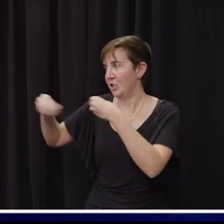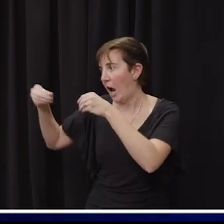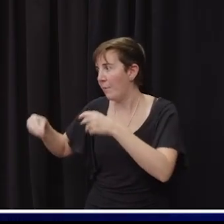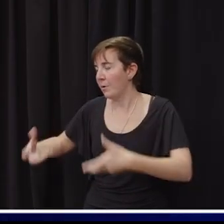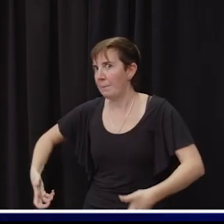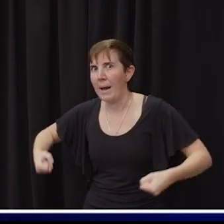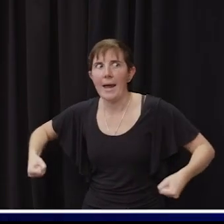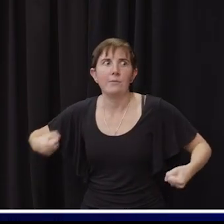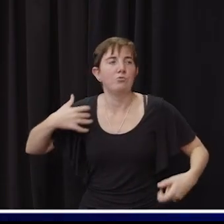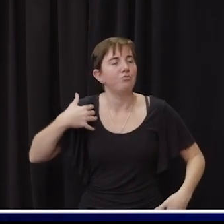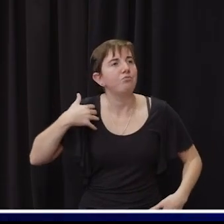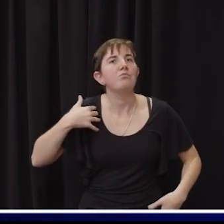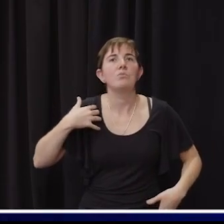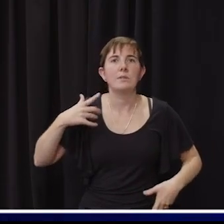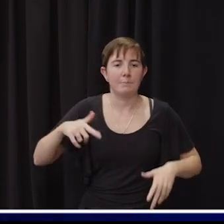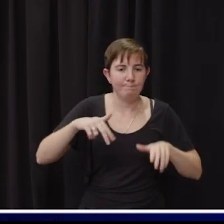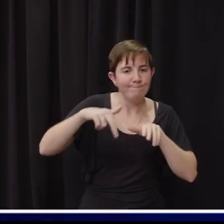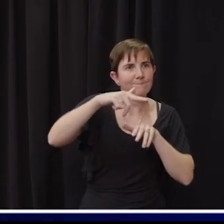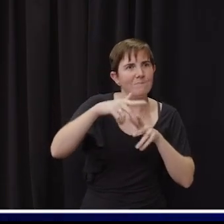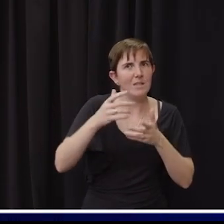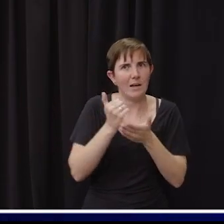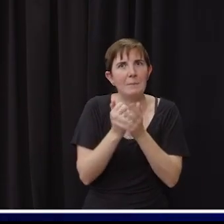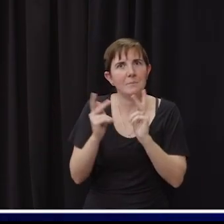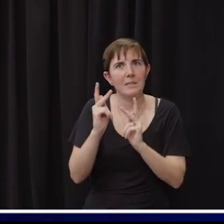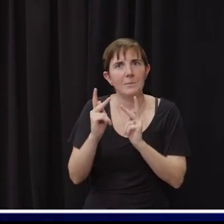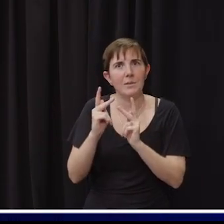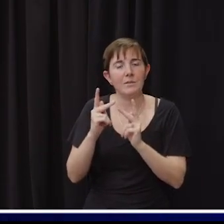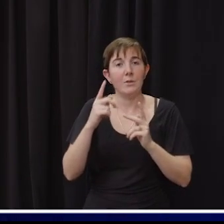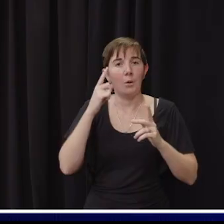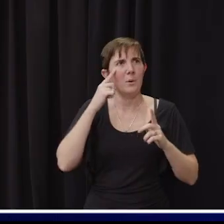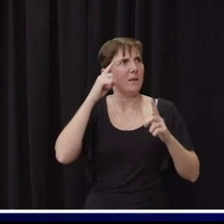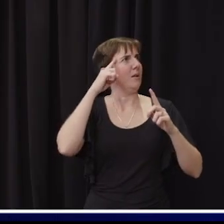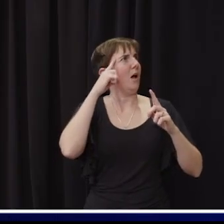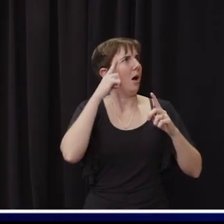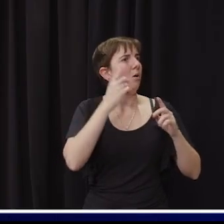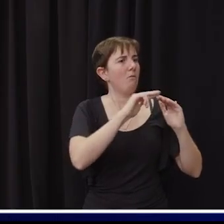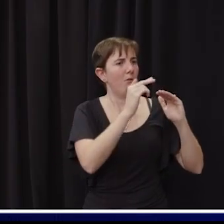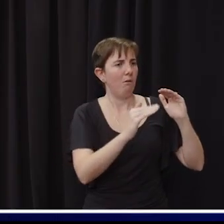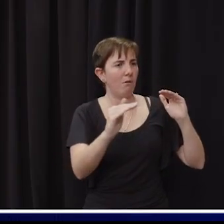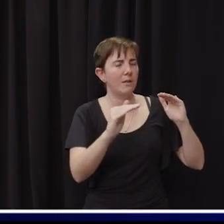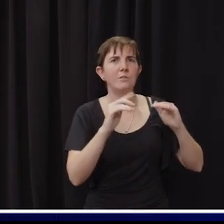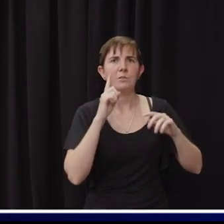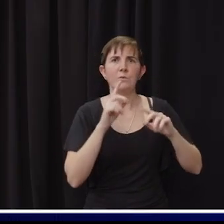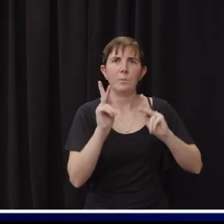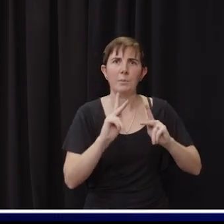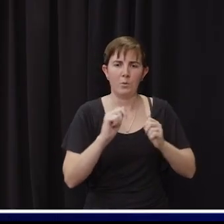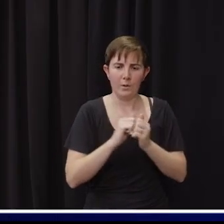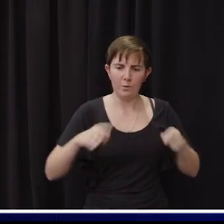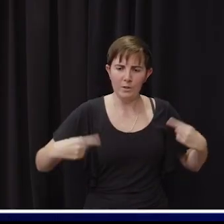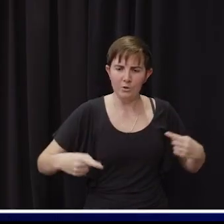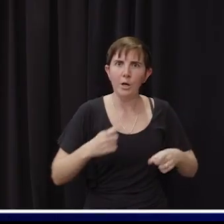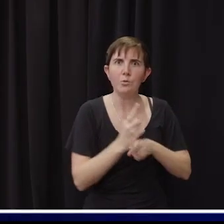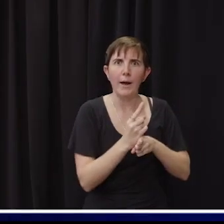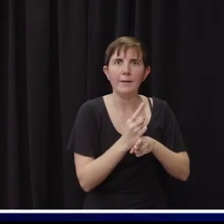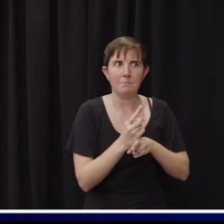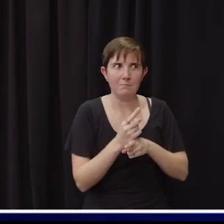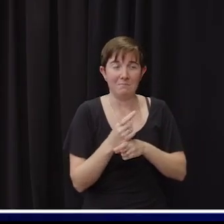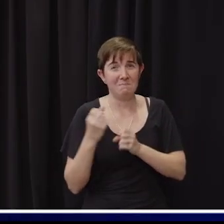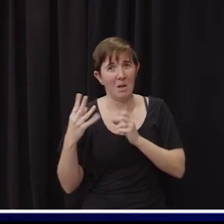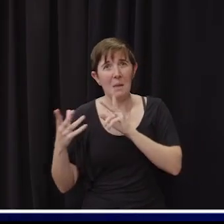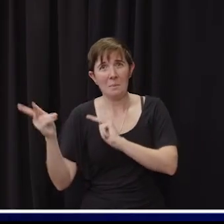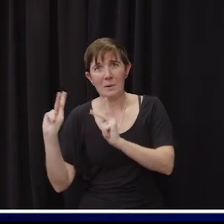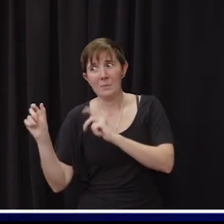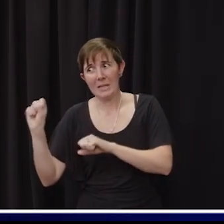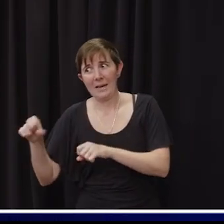we do for a specific group are actually used by everybody, and people like it. So that's kind of trying to change